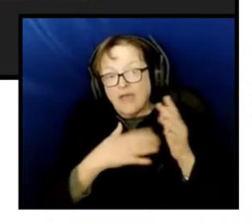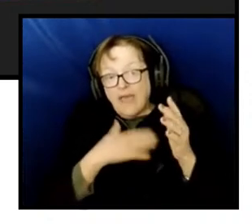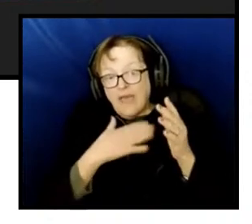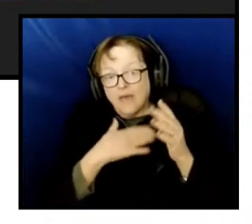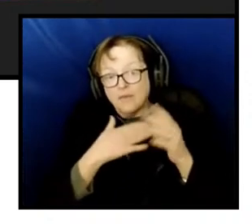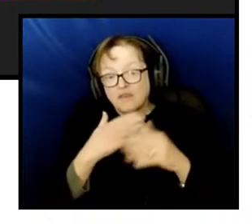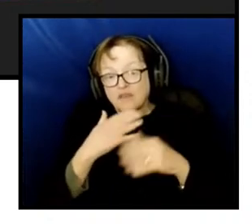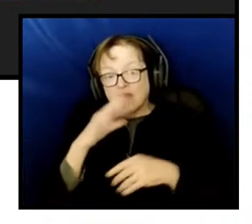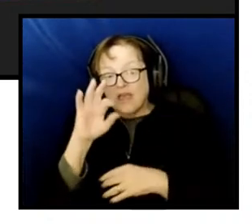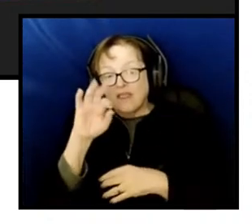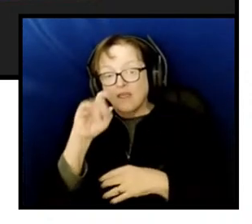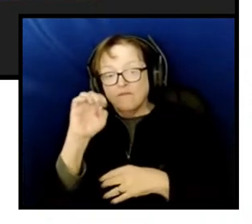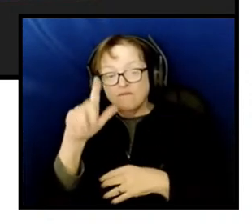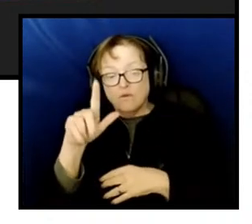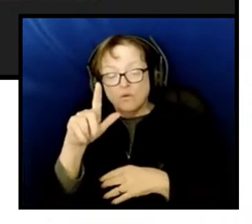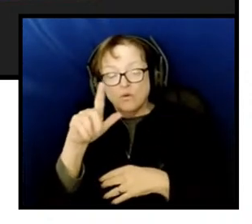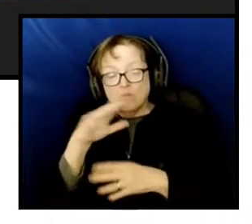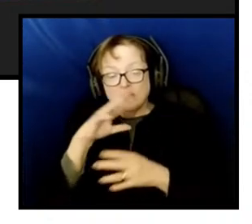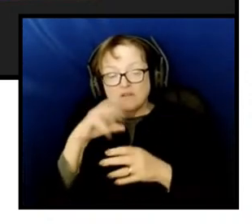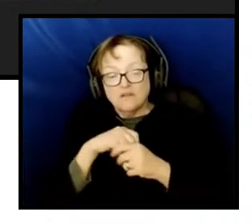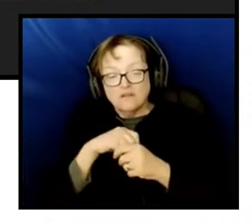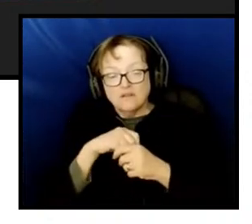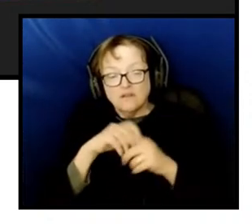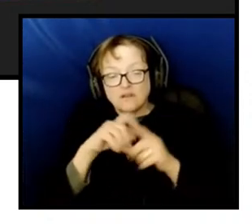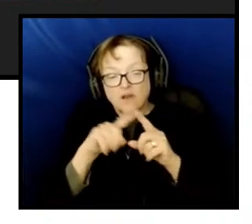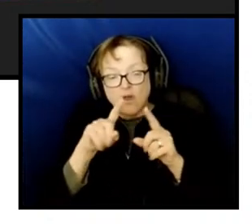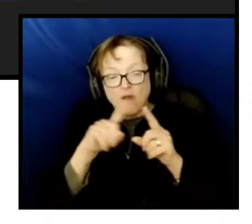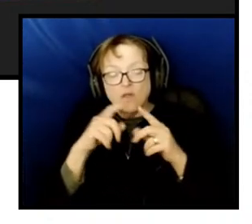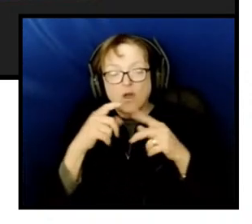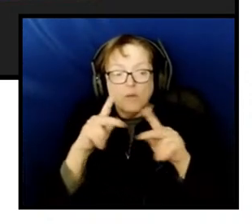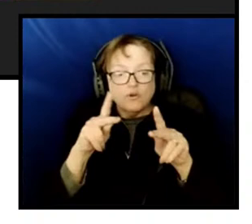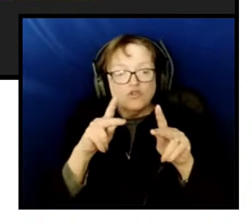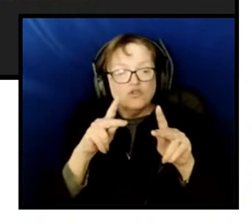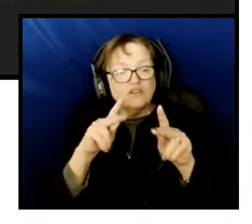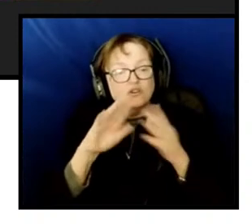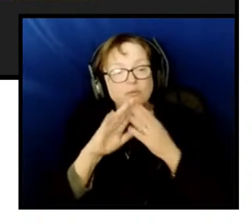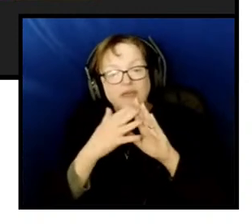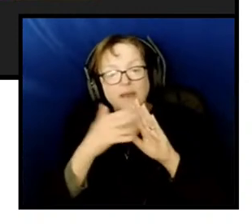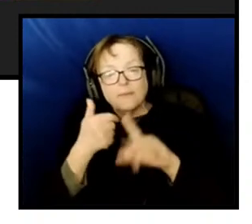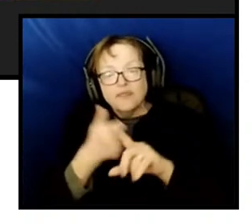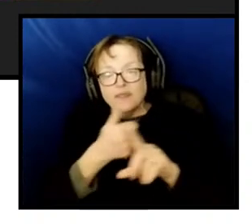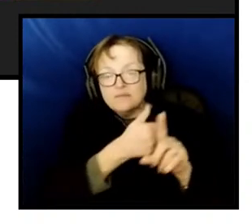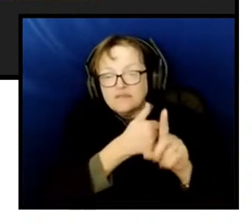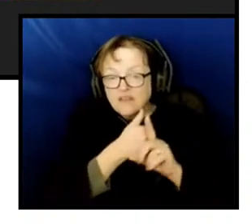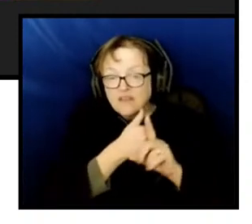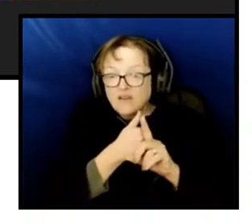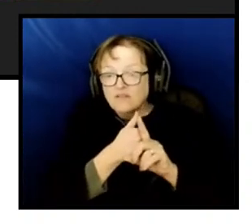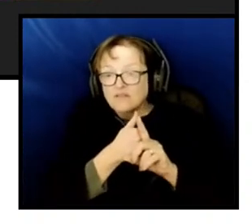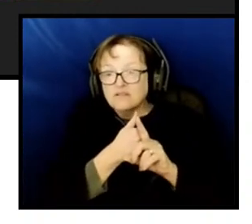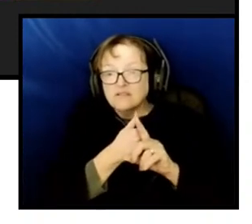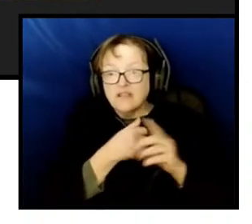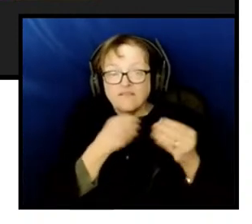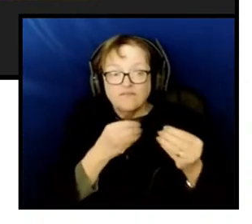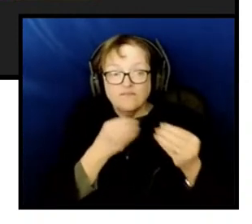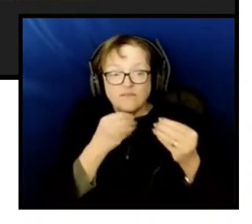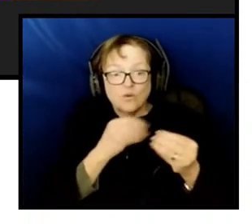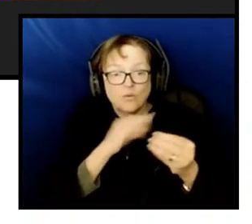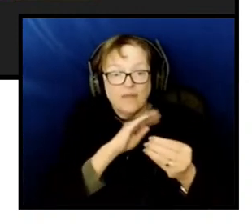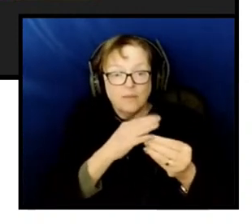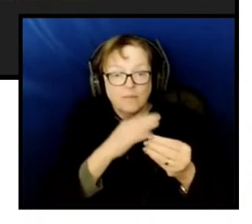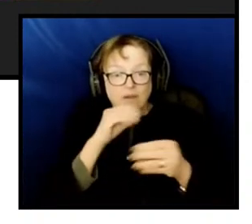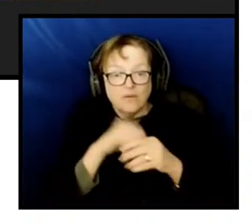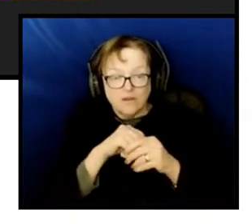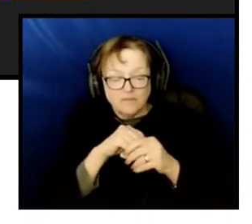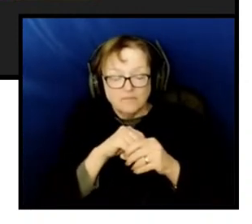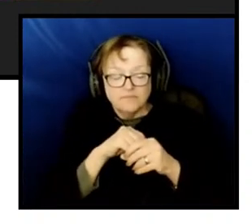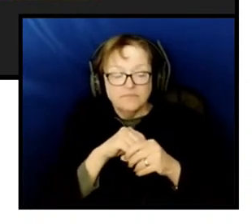is engaged with like all the opportunity within themselves and is like fueled by the power within them. It